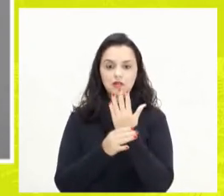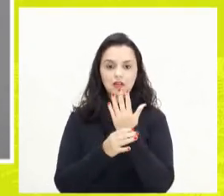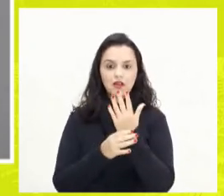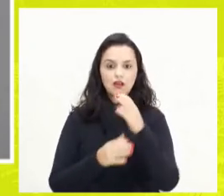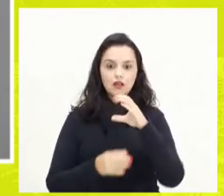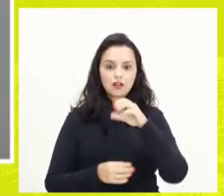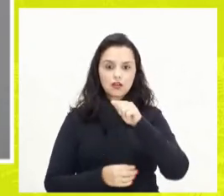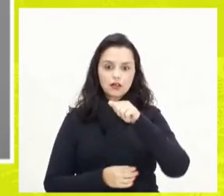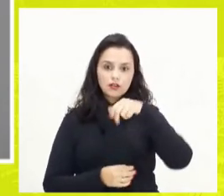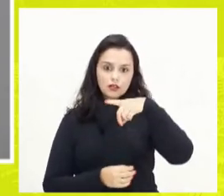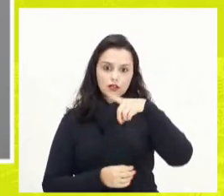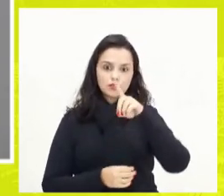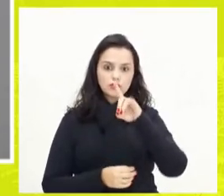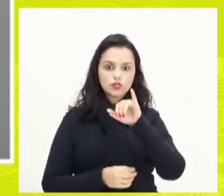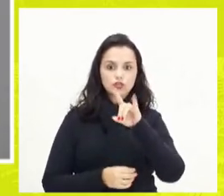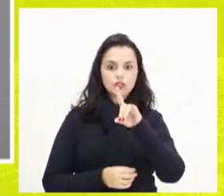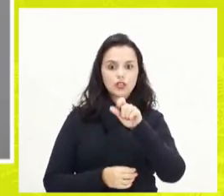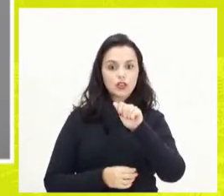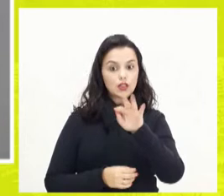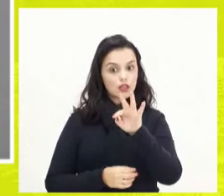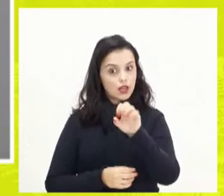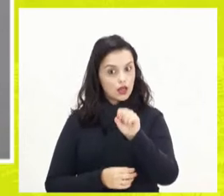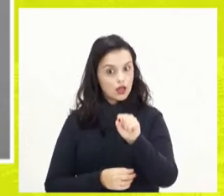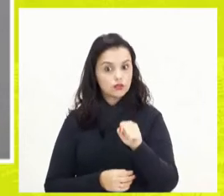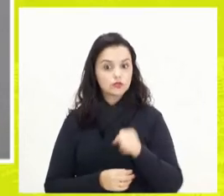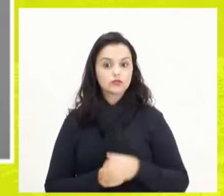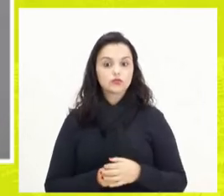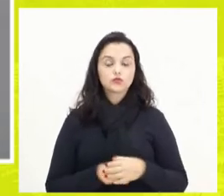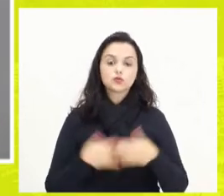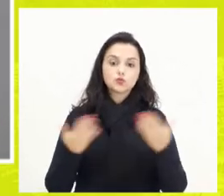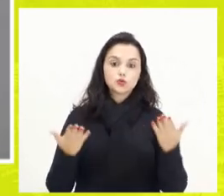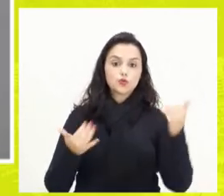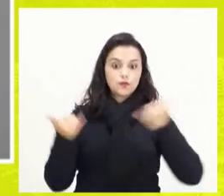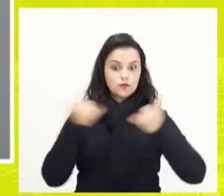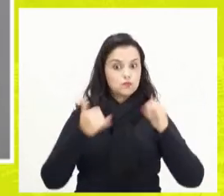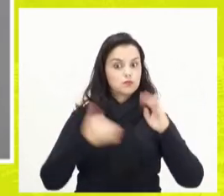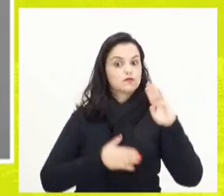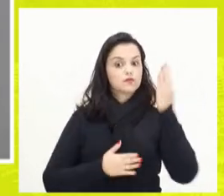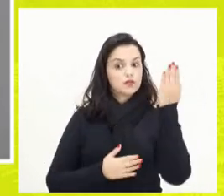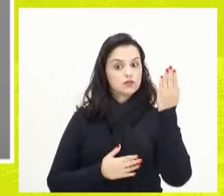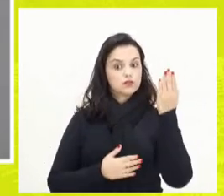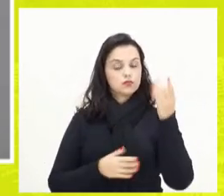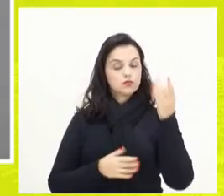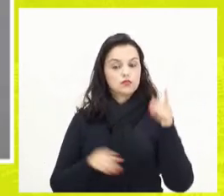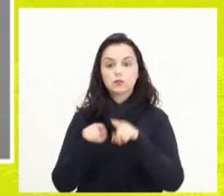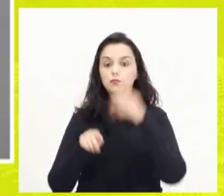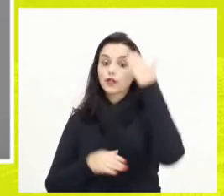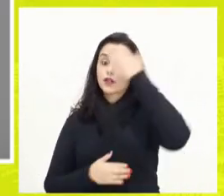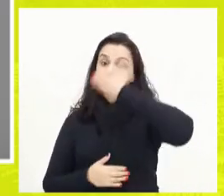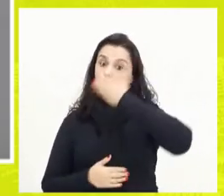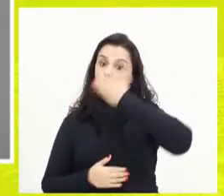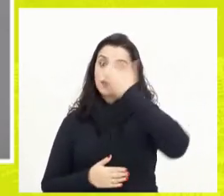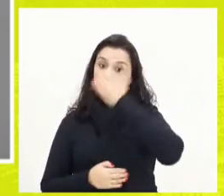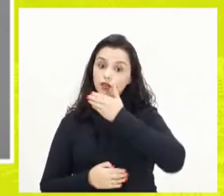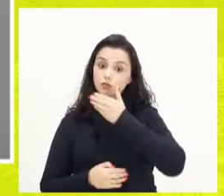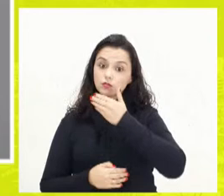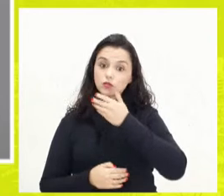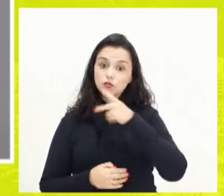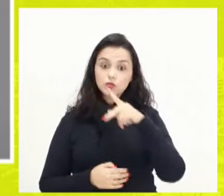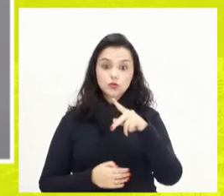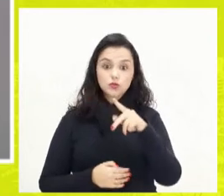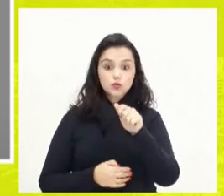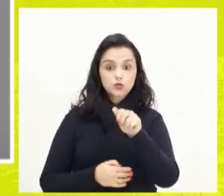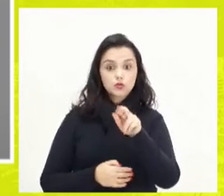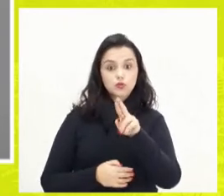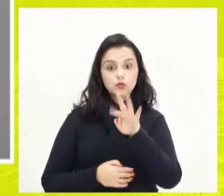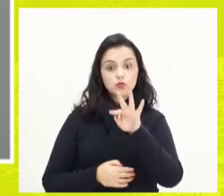fighting strongly to create candidates or to promote candidates that were nothing before